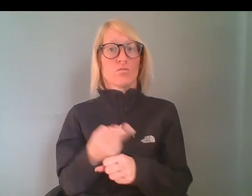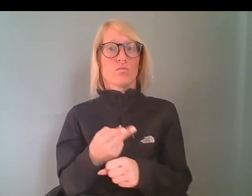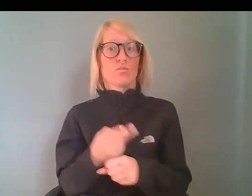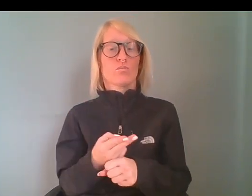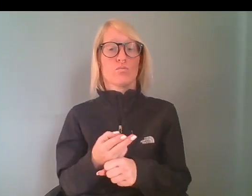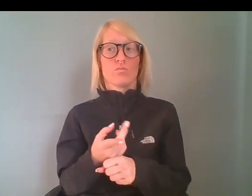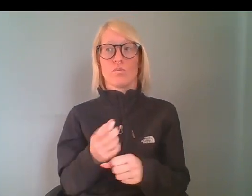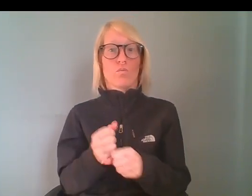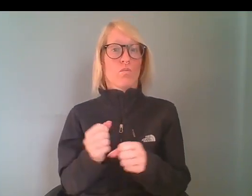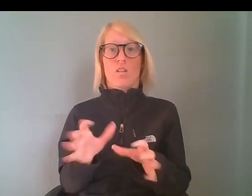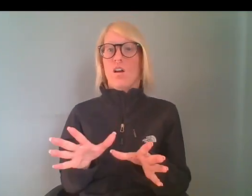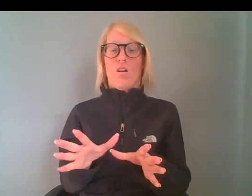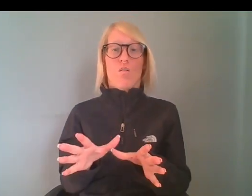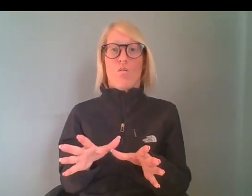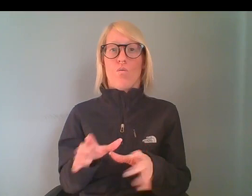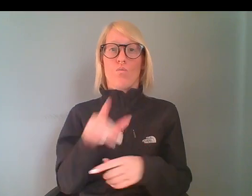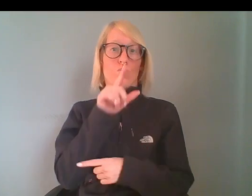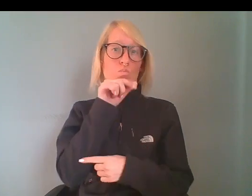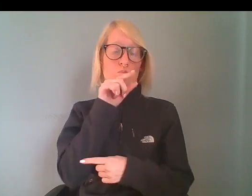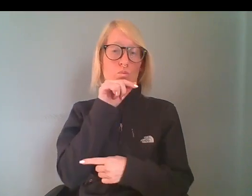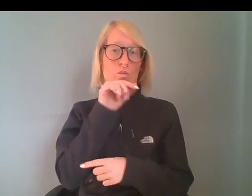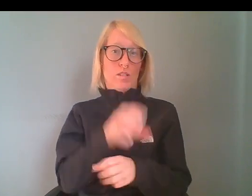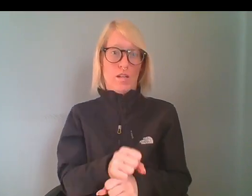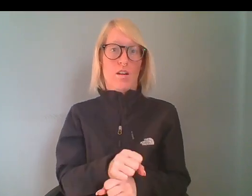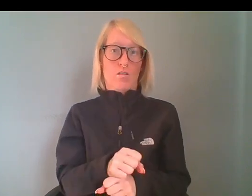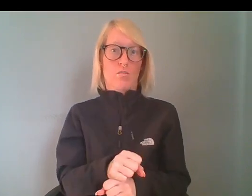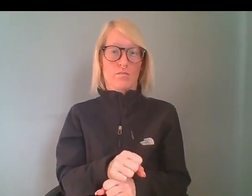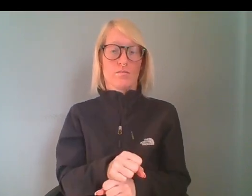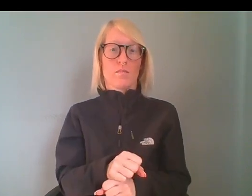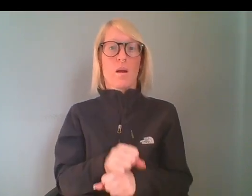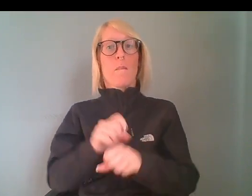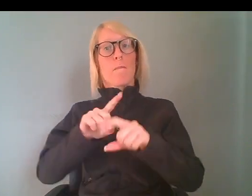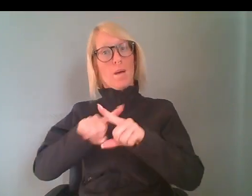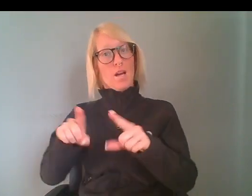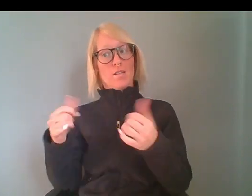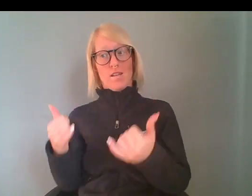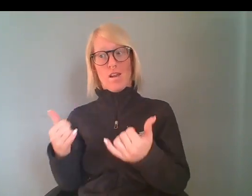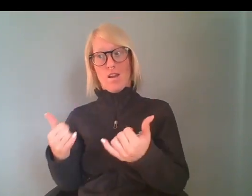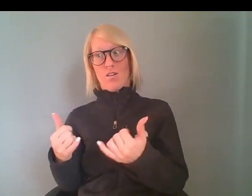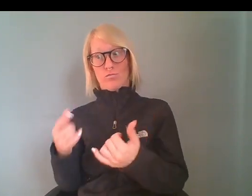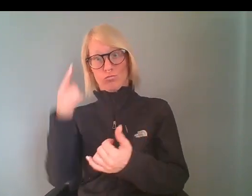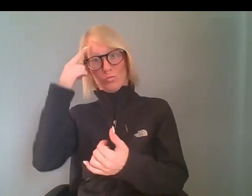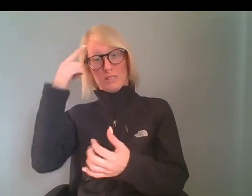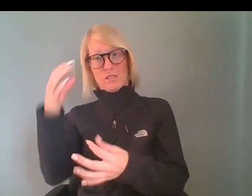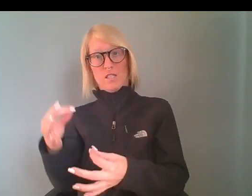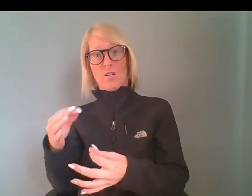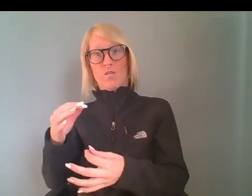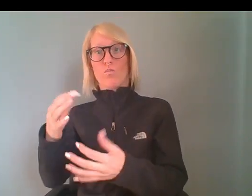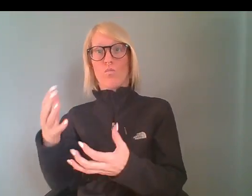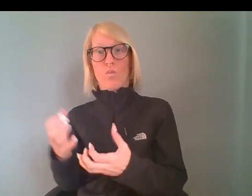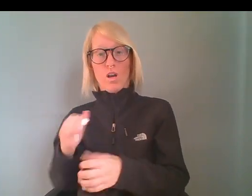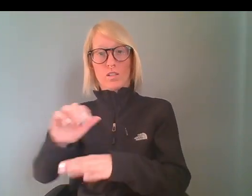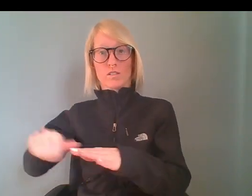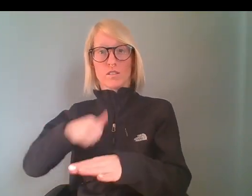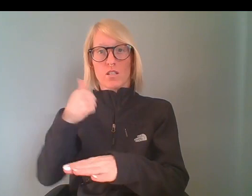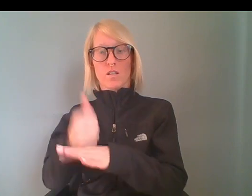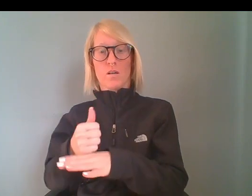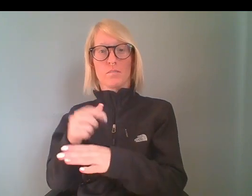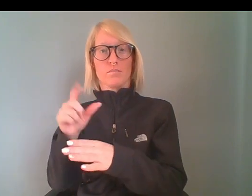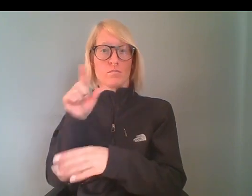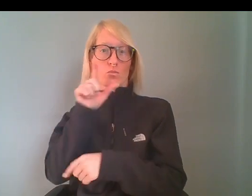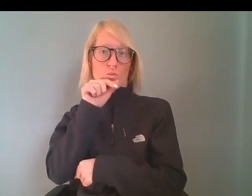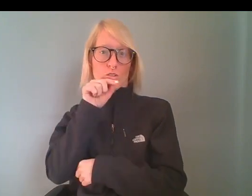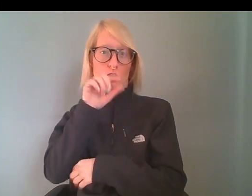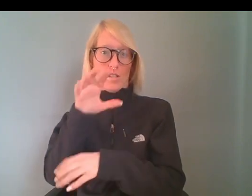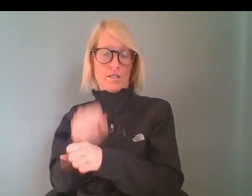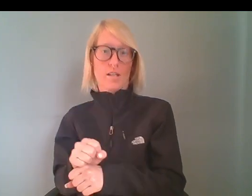So just a couple quick things if you do decide that you want to set up a Twitter account. The username, when you set up the account, and again,